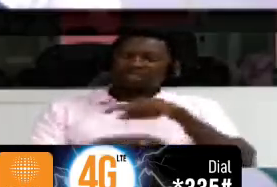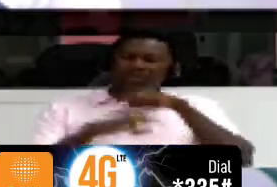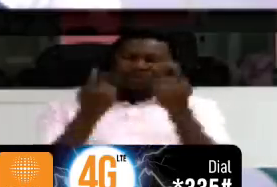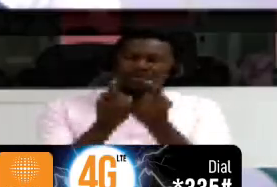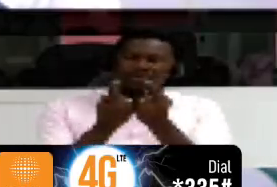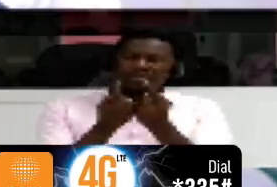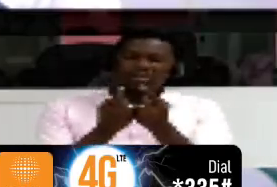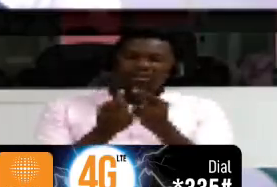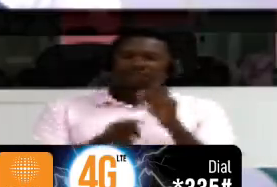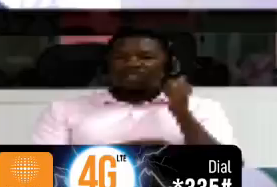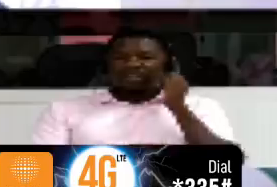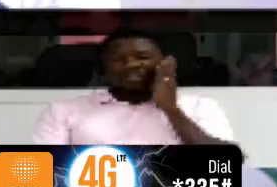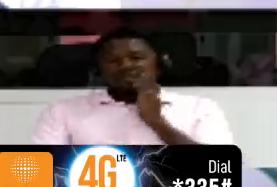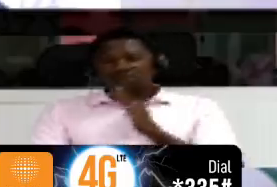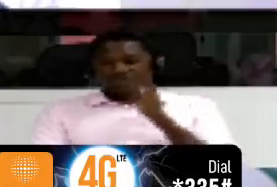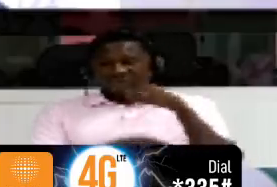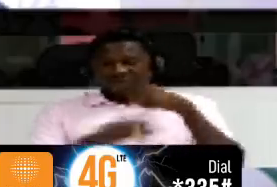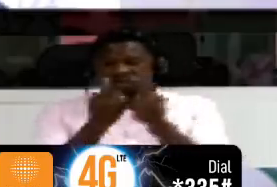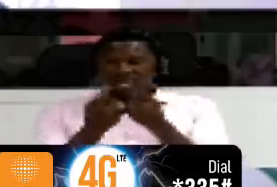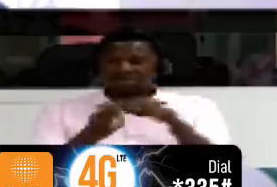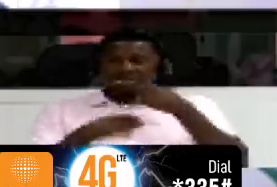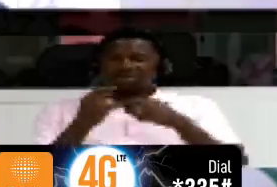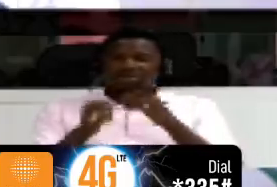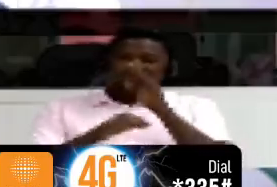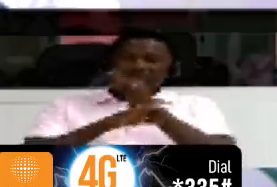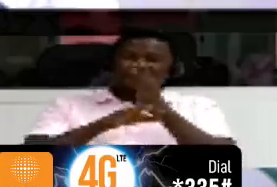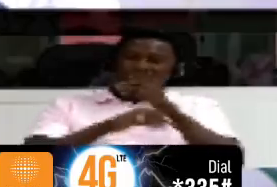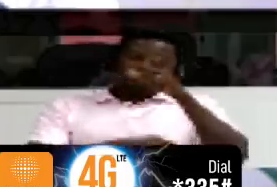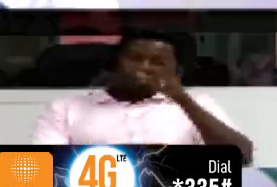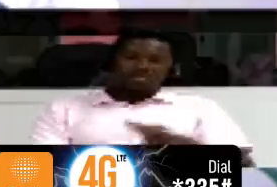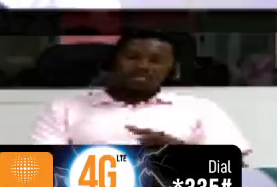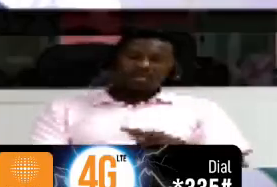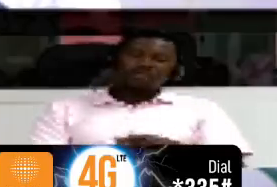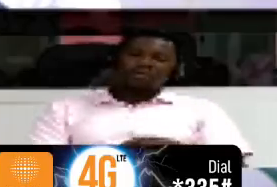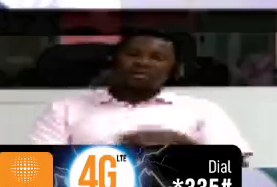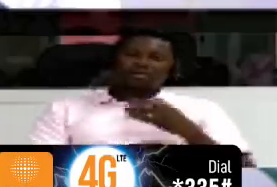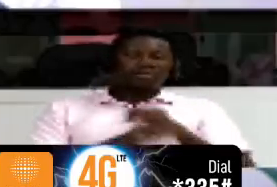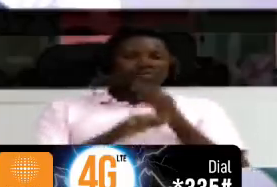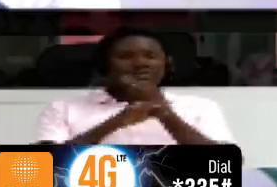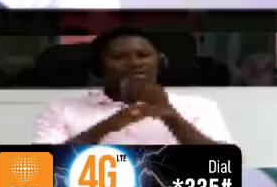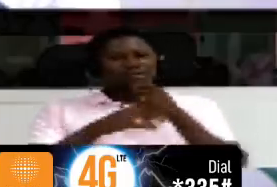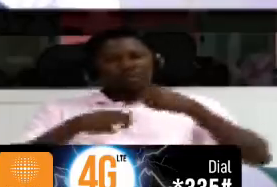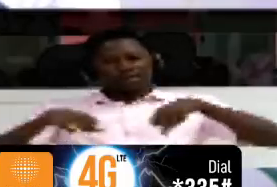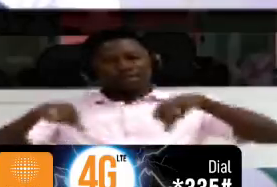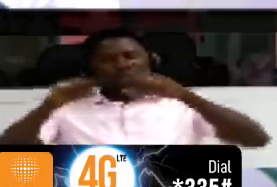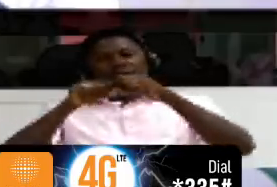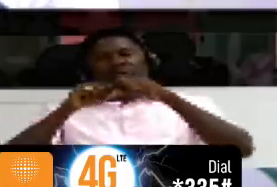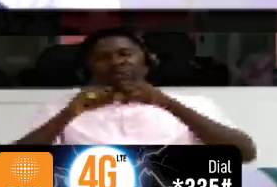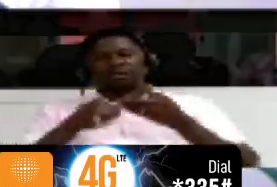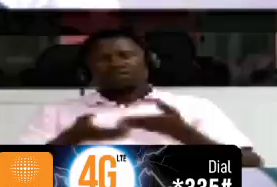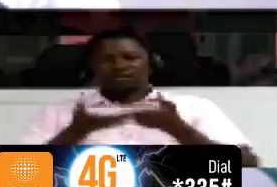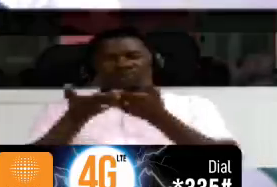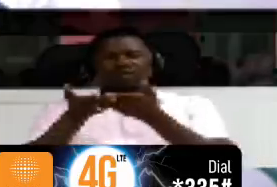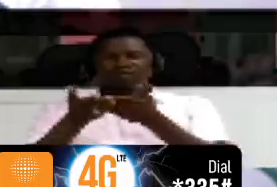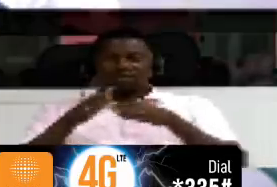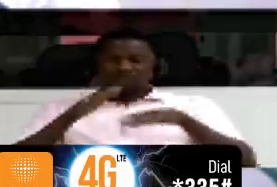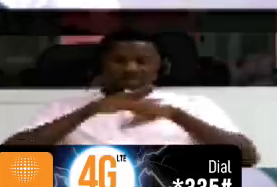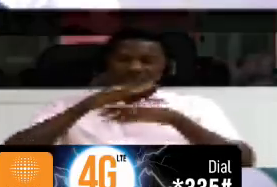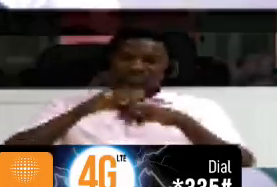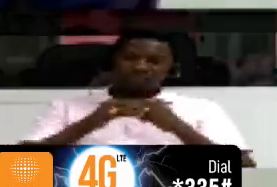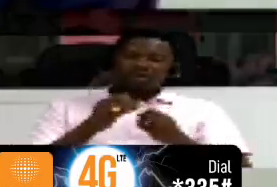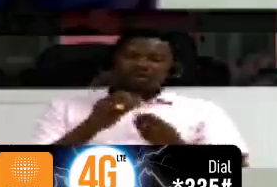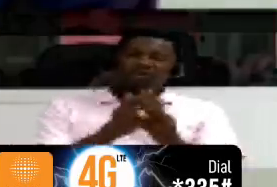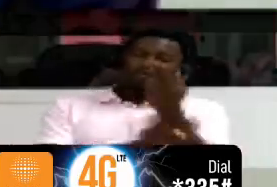about teachers. And the teaching fraternity provides that basis for development of this